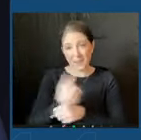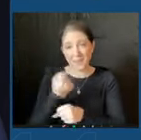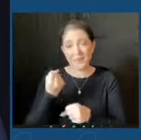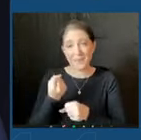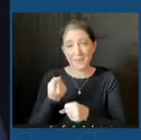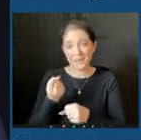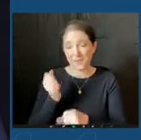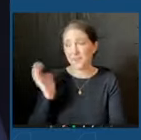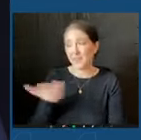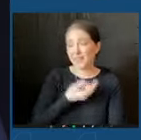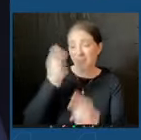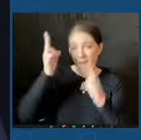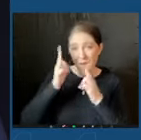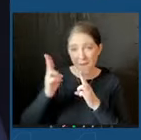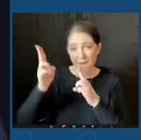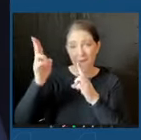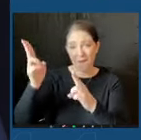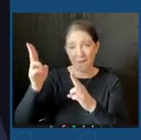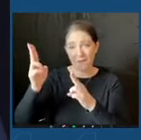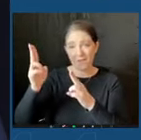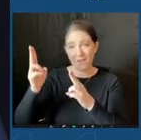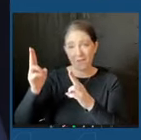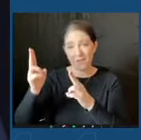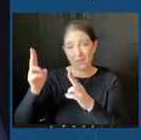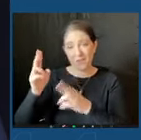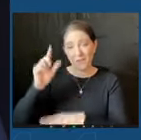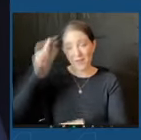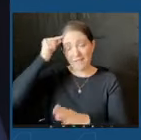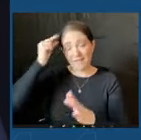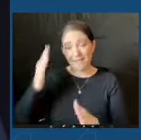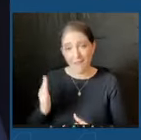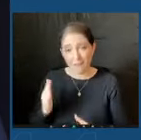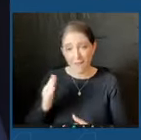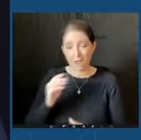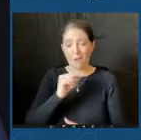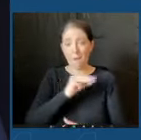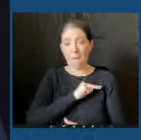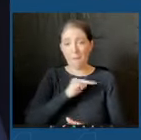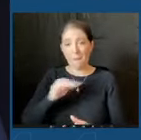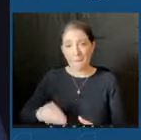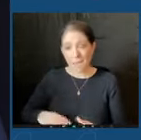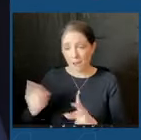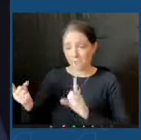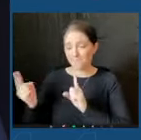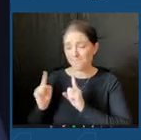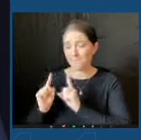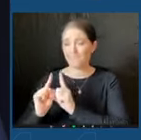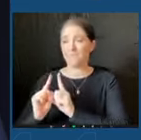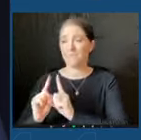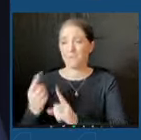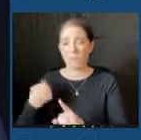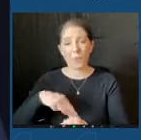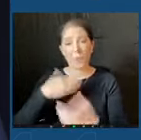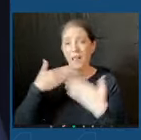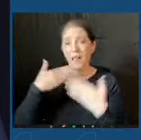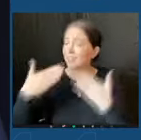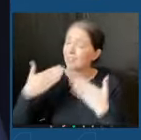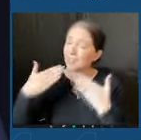to stand today with Governor Hochul and Mayor Adams. We're so grateful to the bill